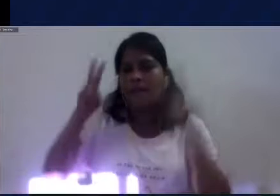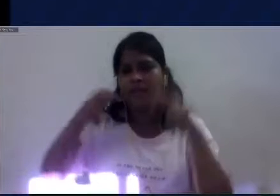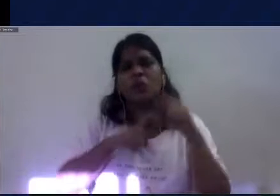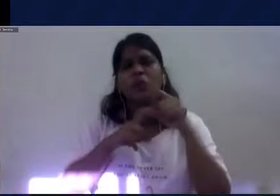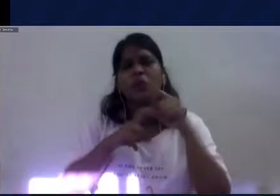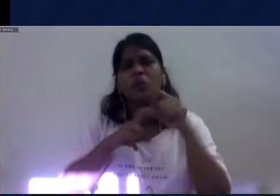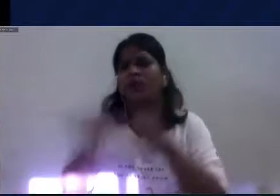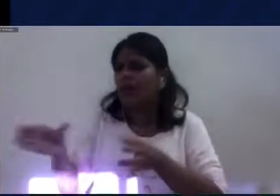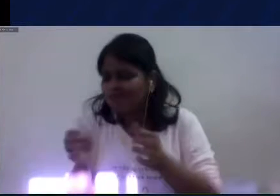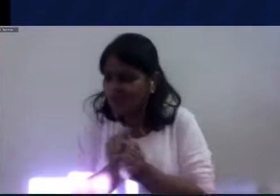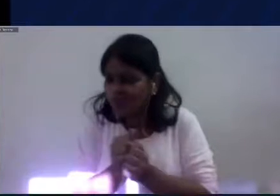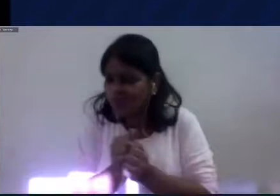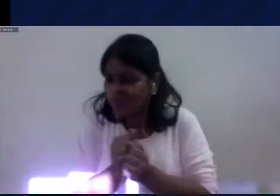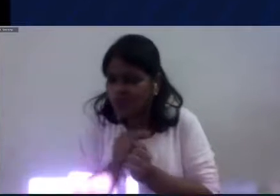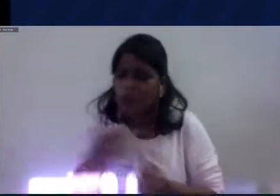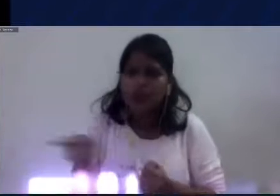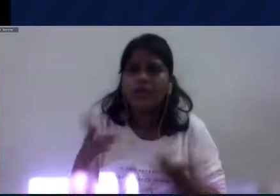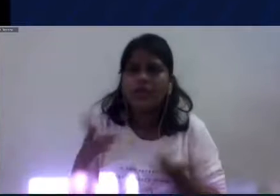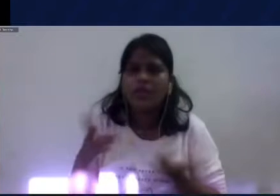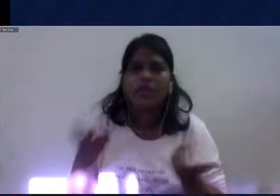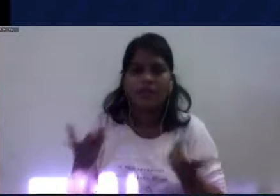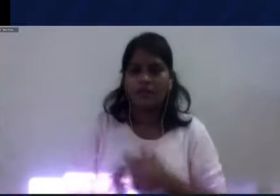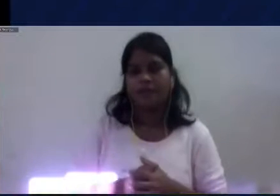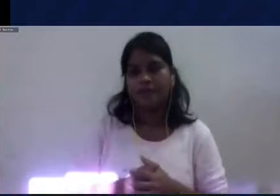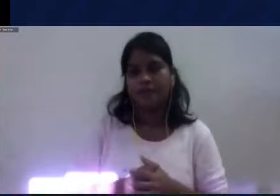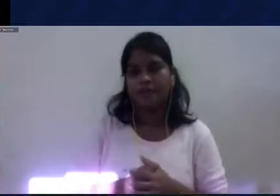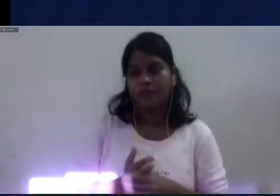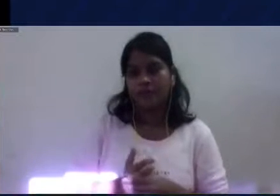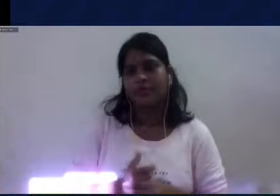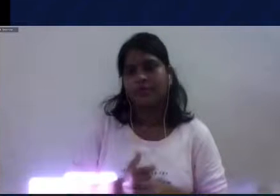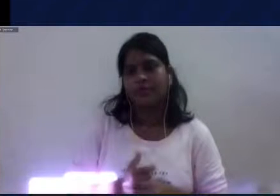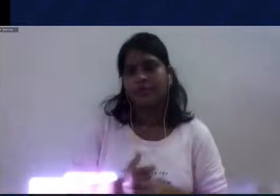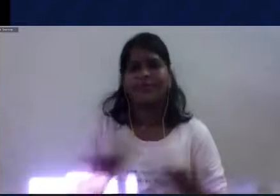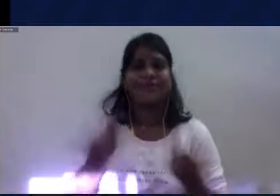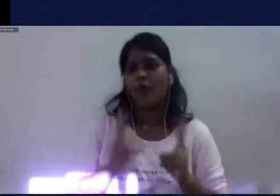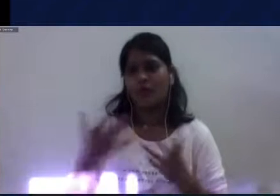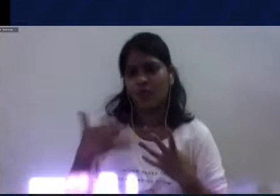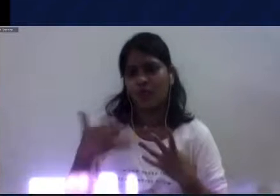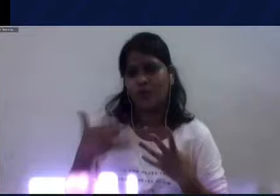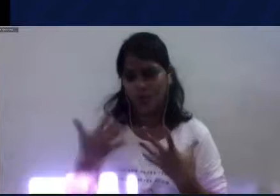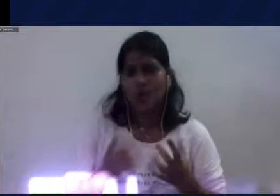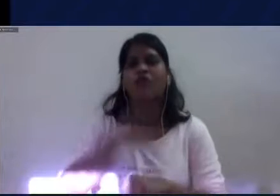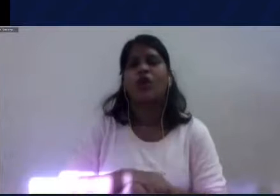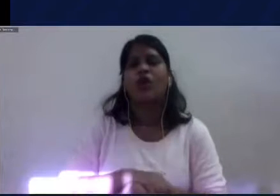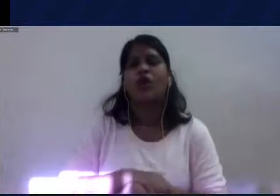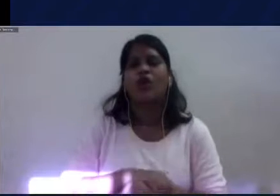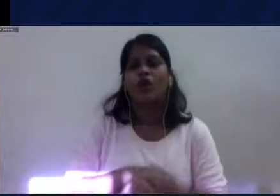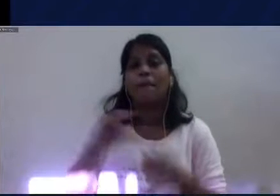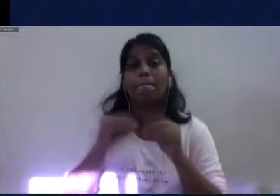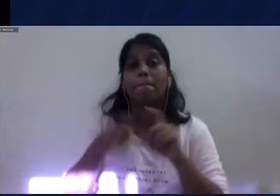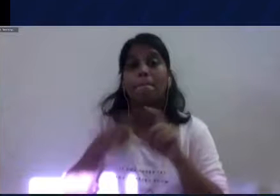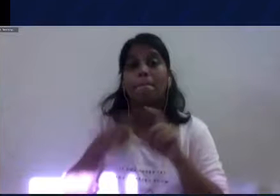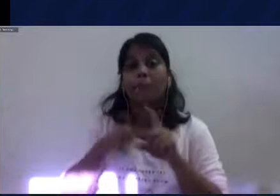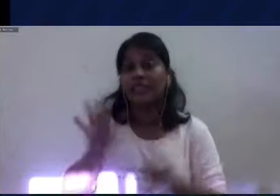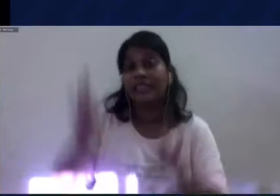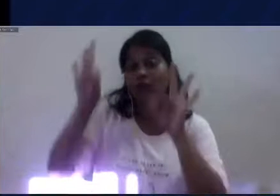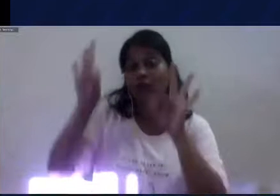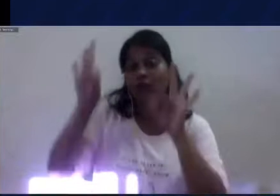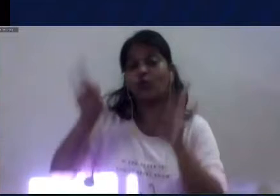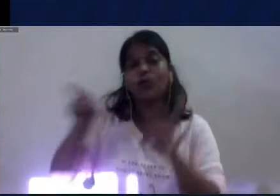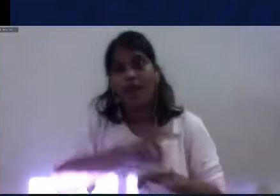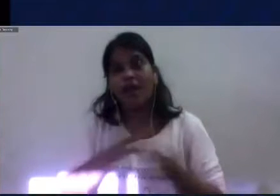what can I serve with the vada pav? So obviously he wanted to find out what beverages do people prefer with this vada